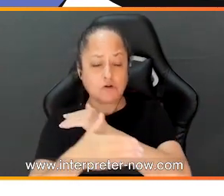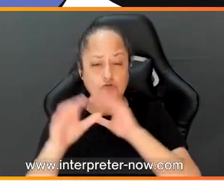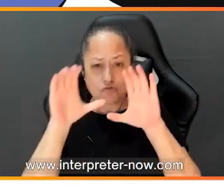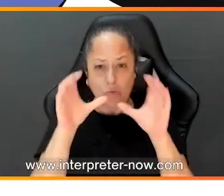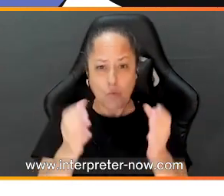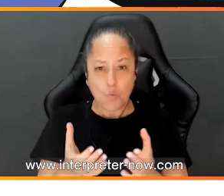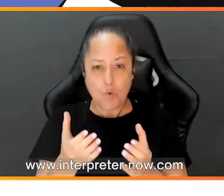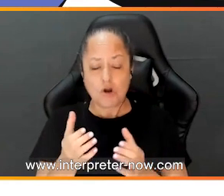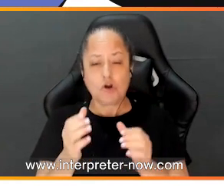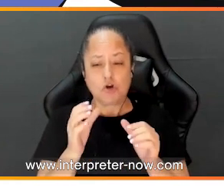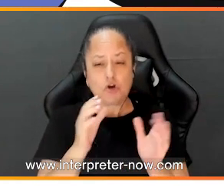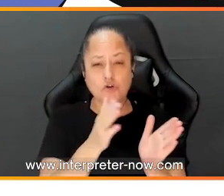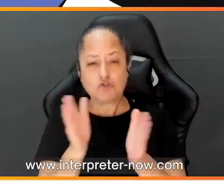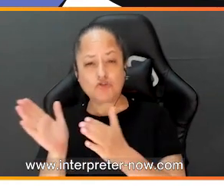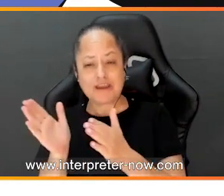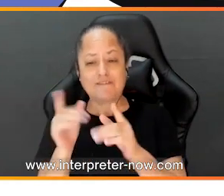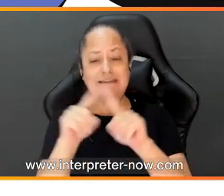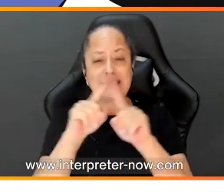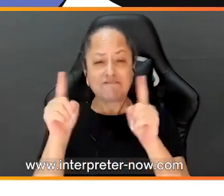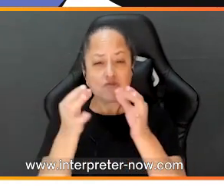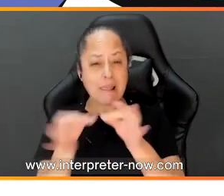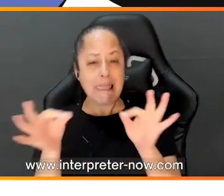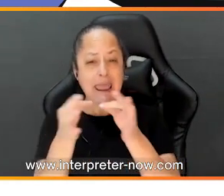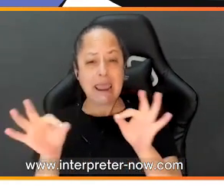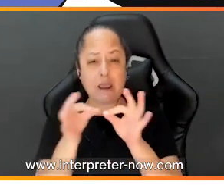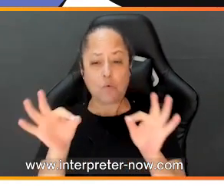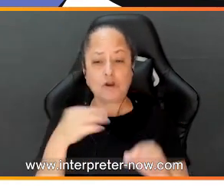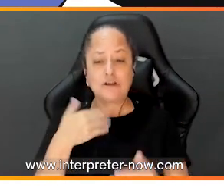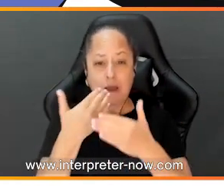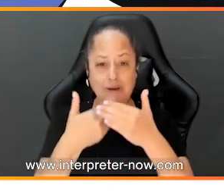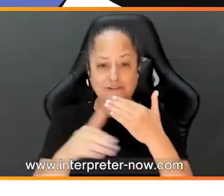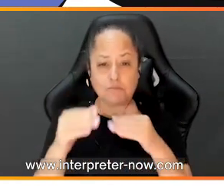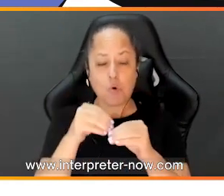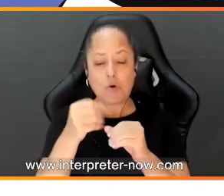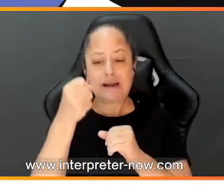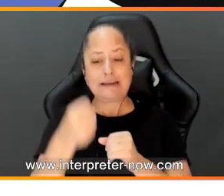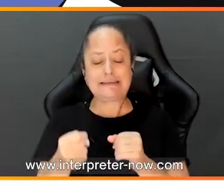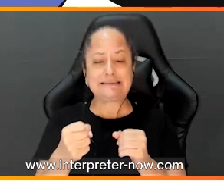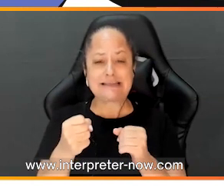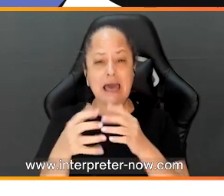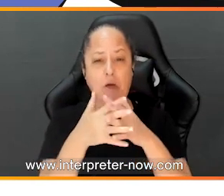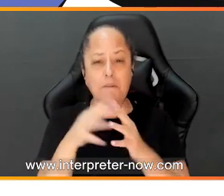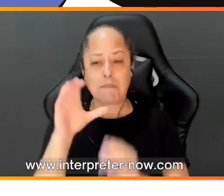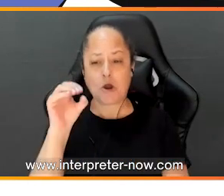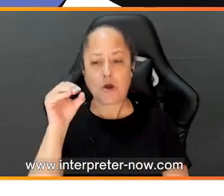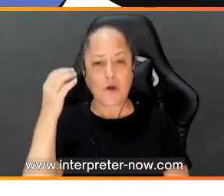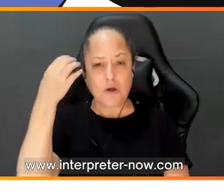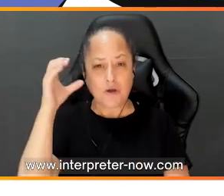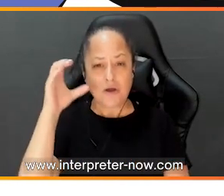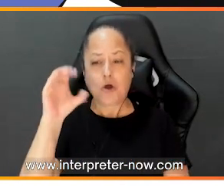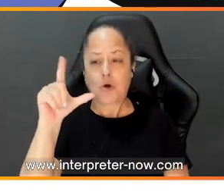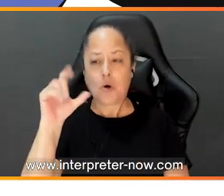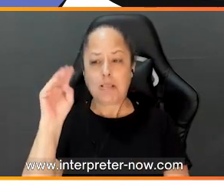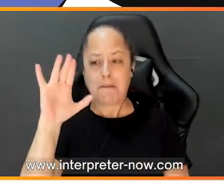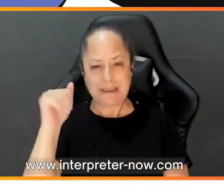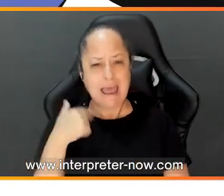and kind of constantly shift across languages. And so where I was born was in South America, in Colombia, where I